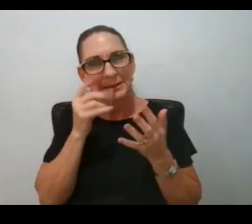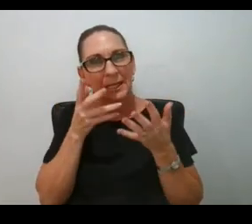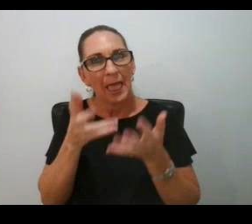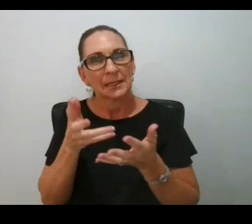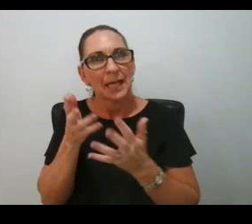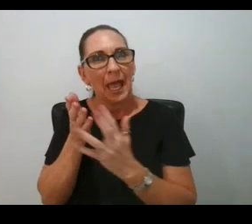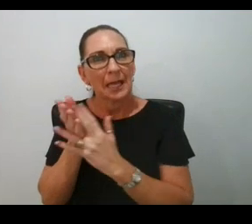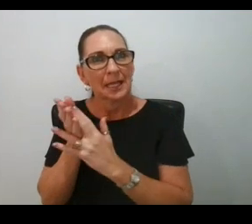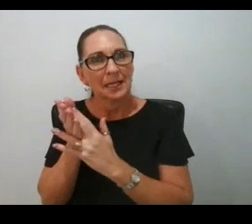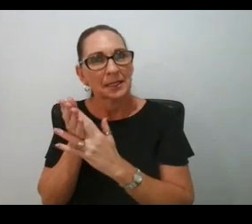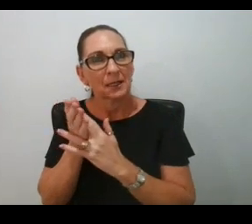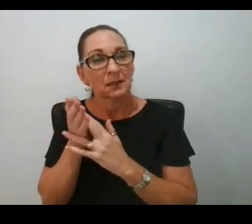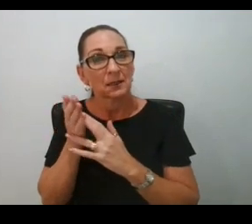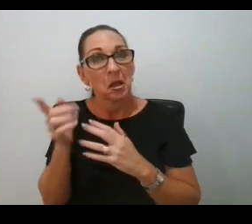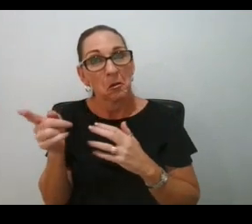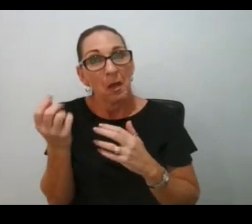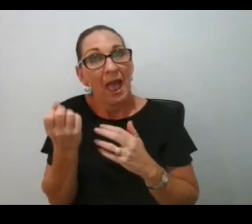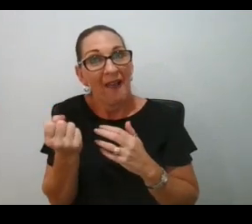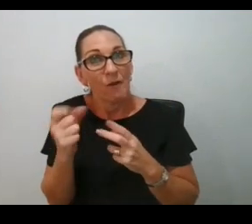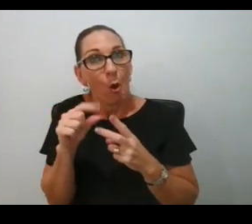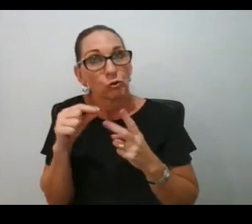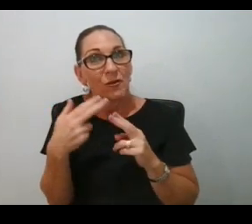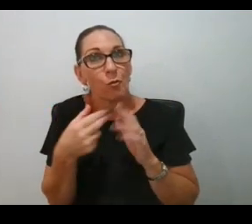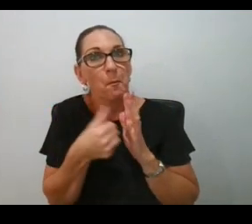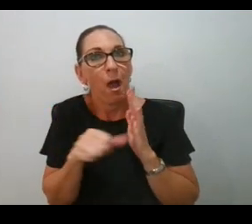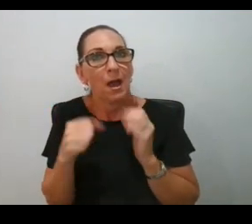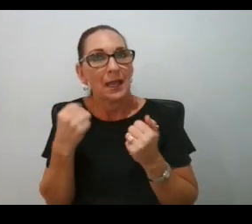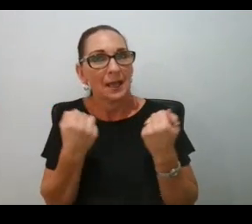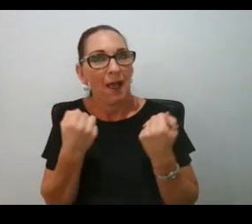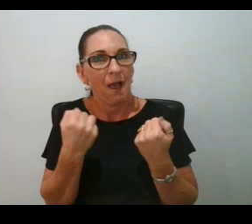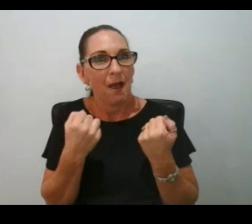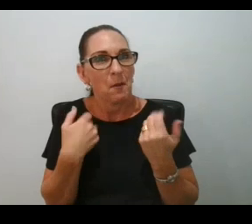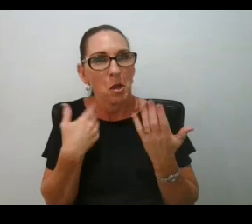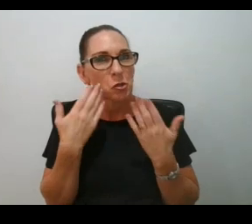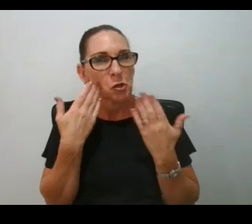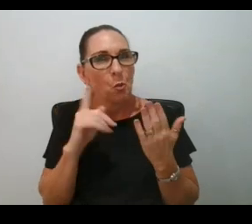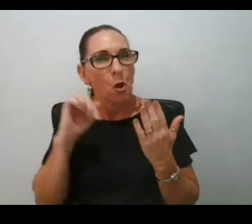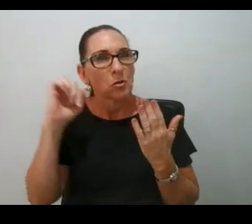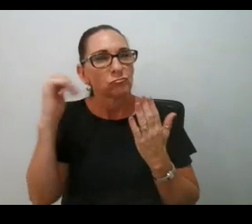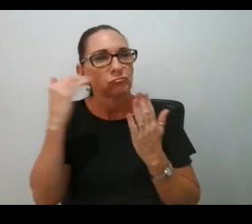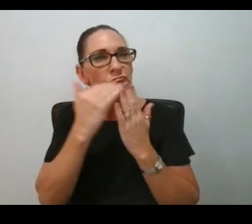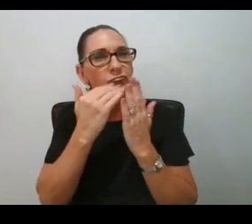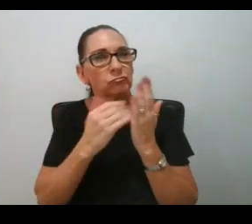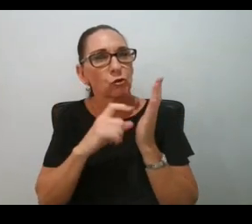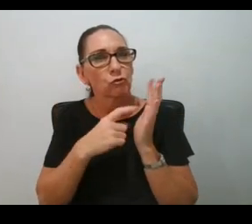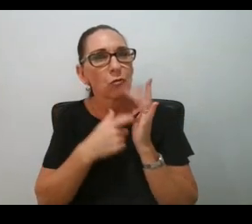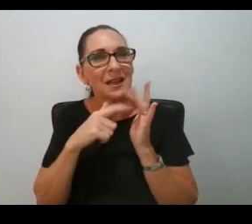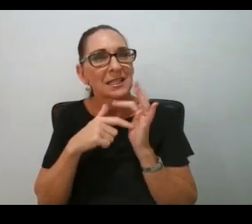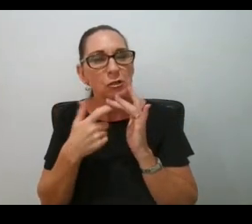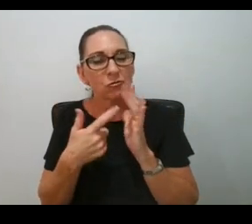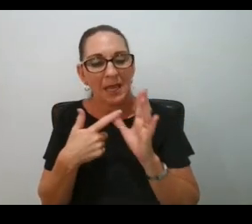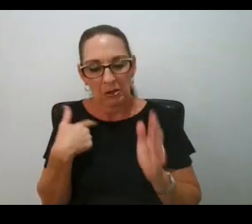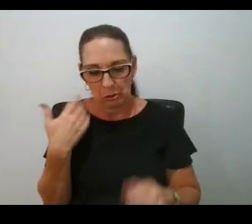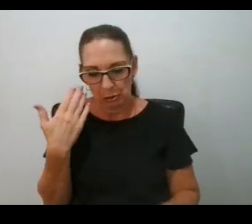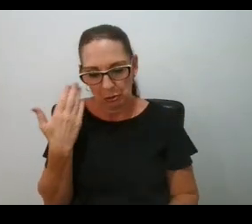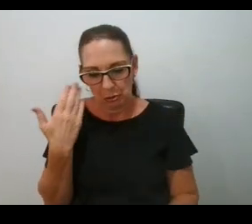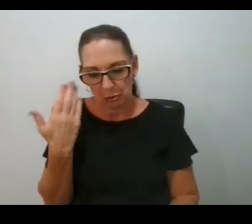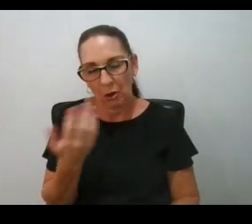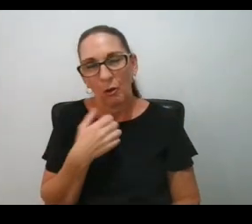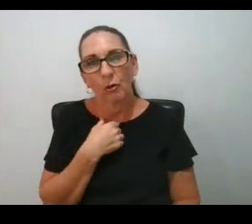for buying a car. I am aware of that, but I'm not sure of the criteria behind it. Okay.